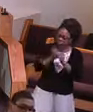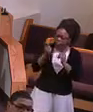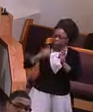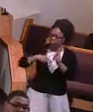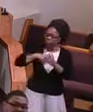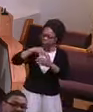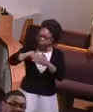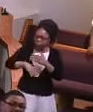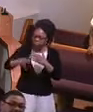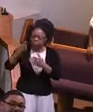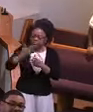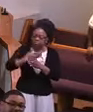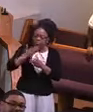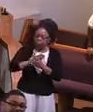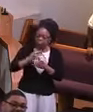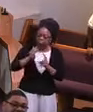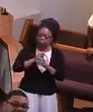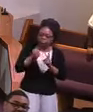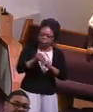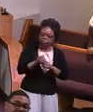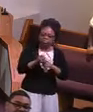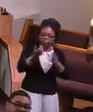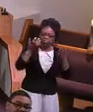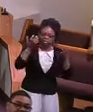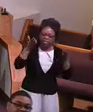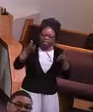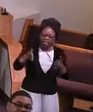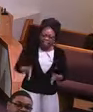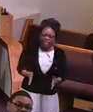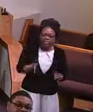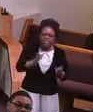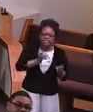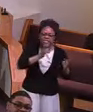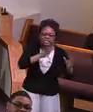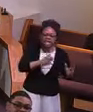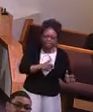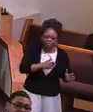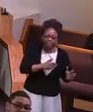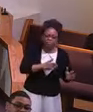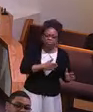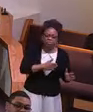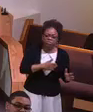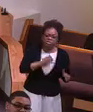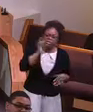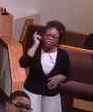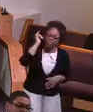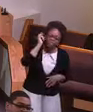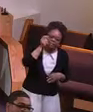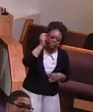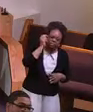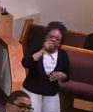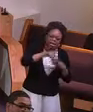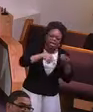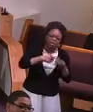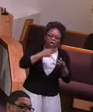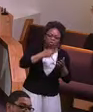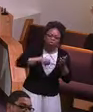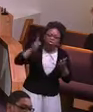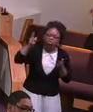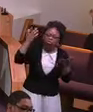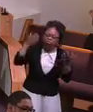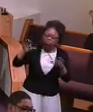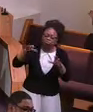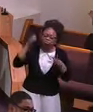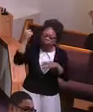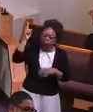a disturbed situation and leave us as disciples, testifying about what you've done for us. Lord,